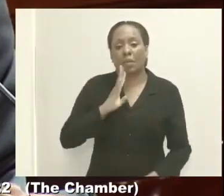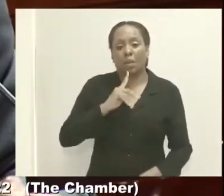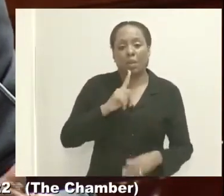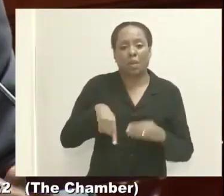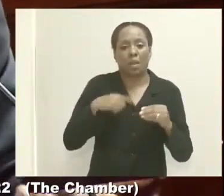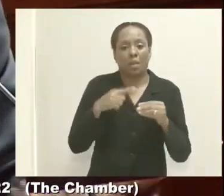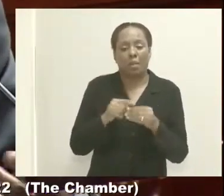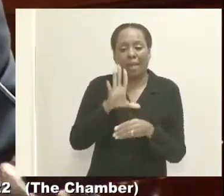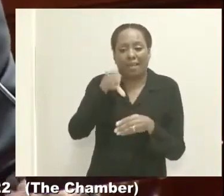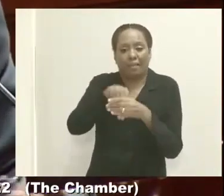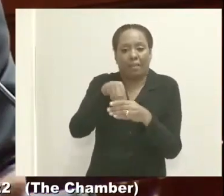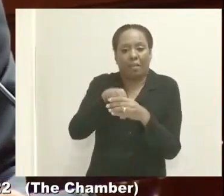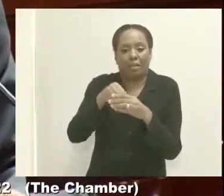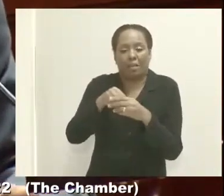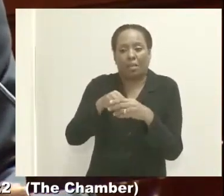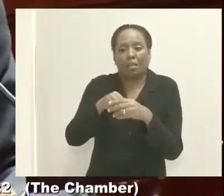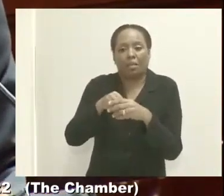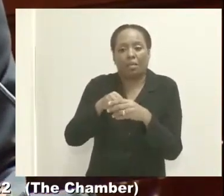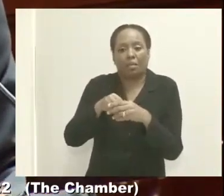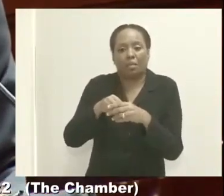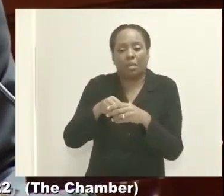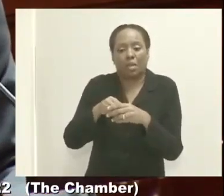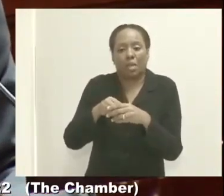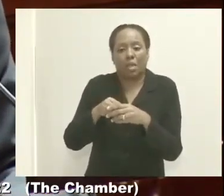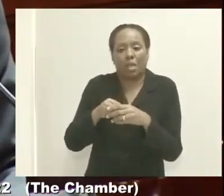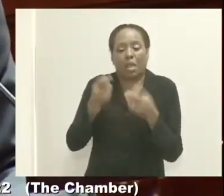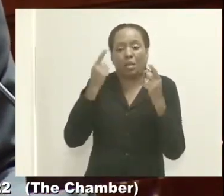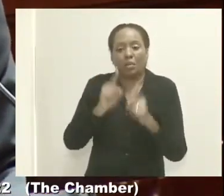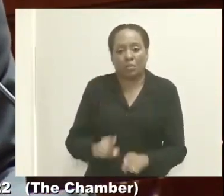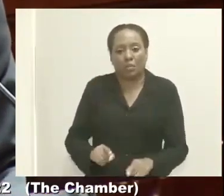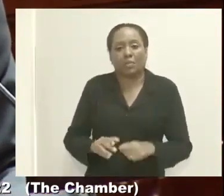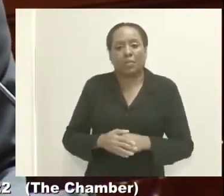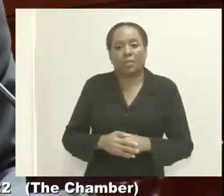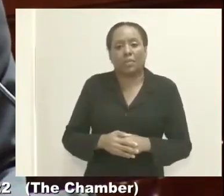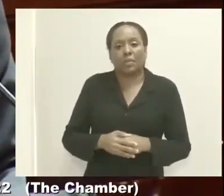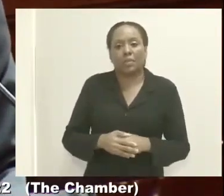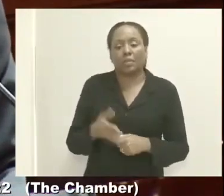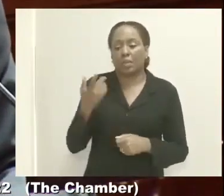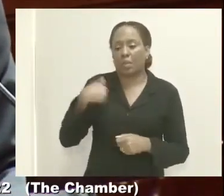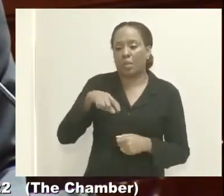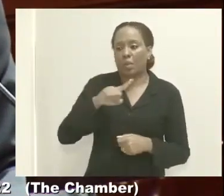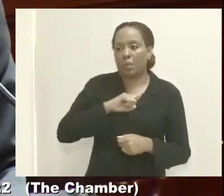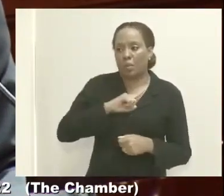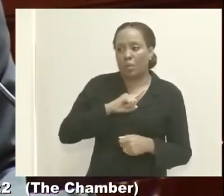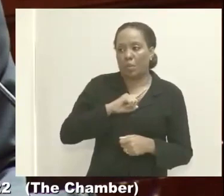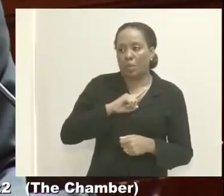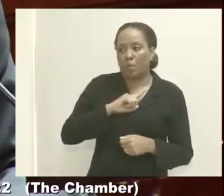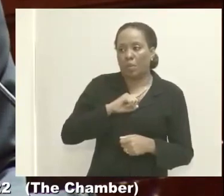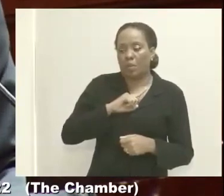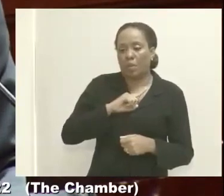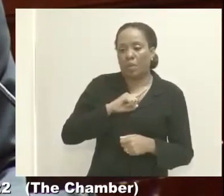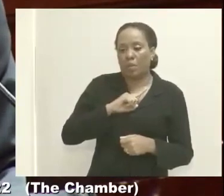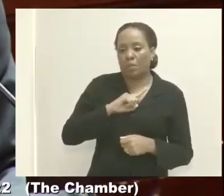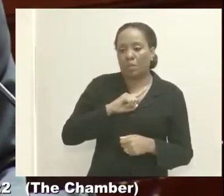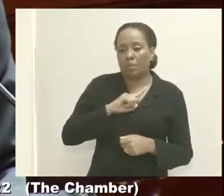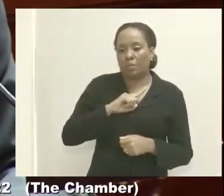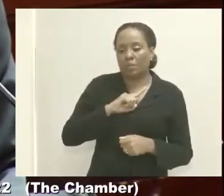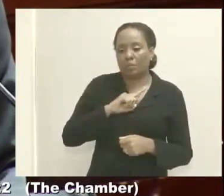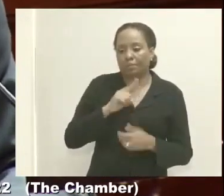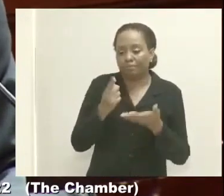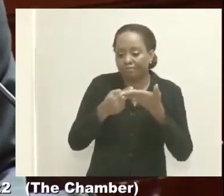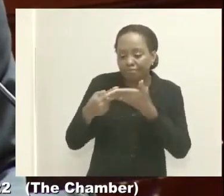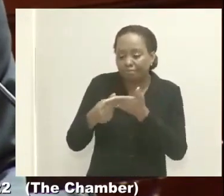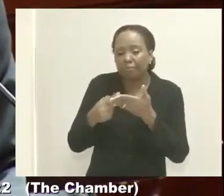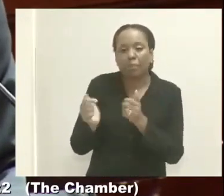investment treaties that we are in train with other sovereign states